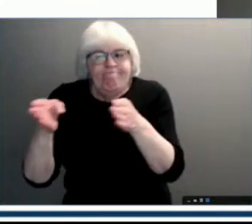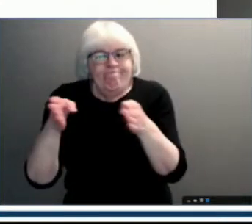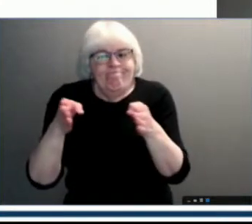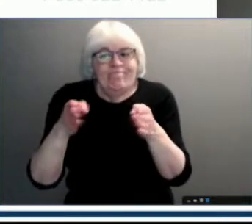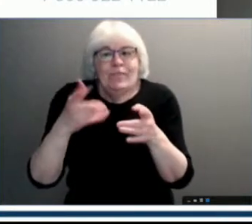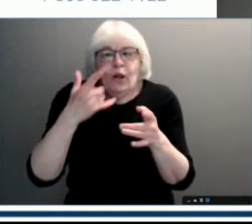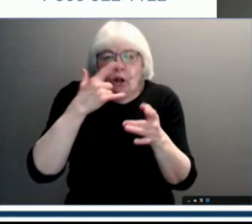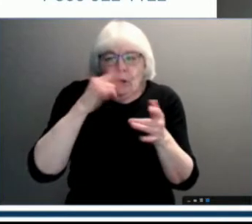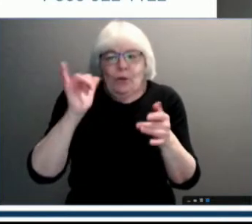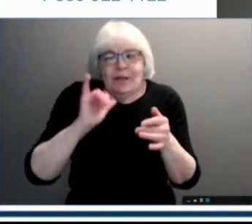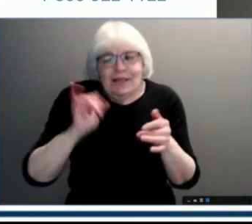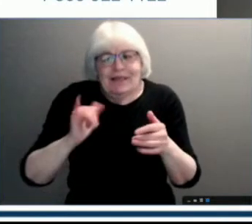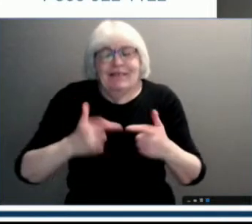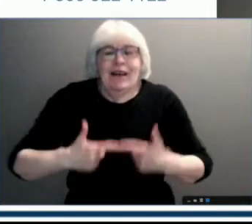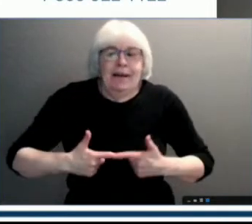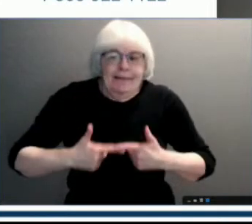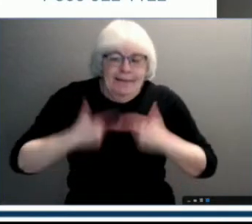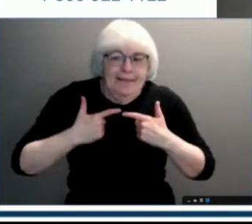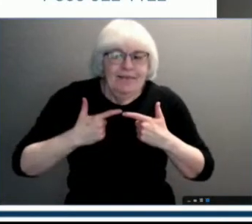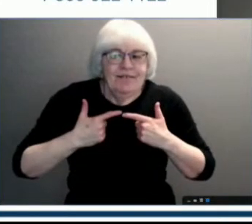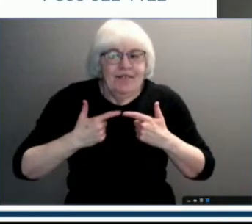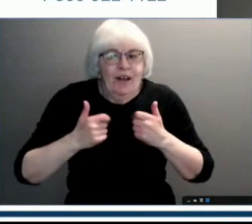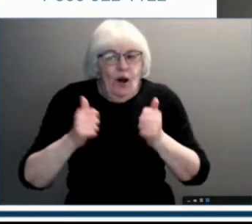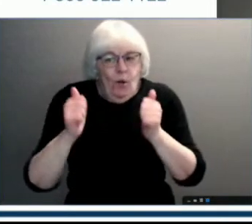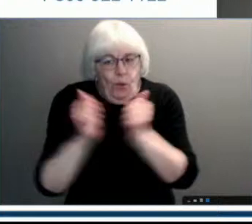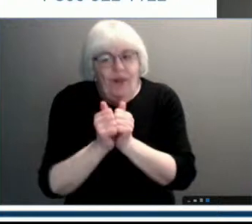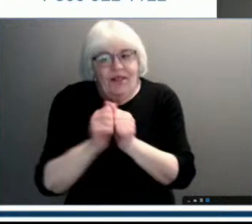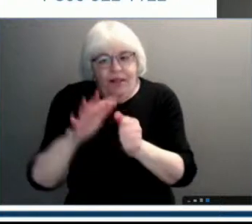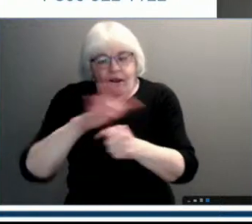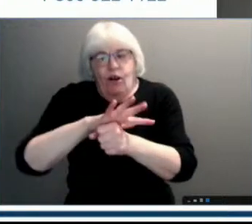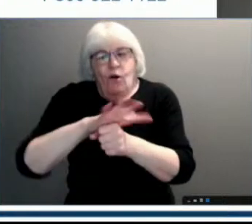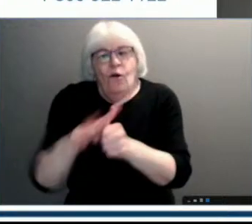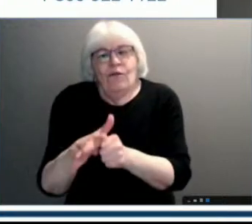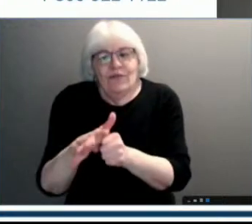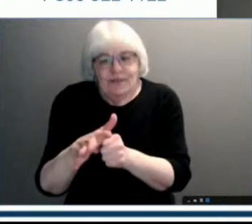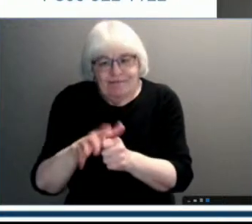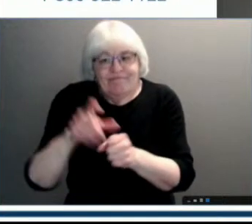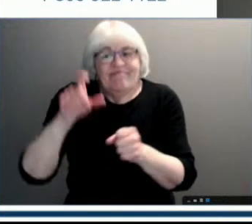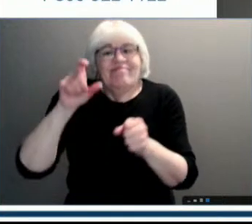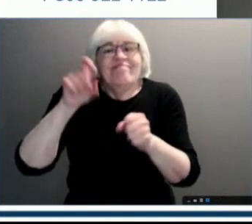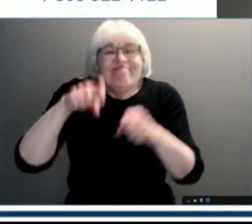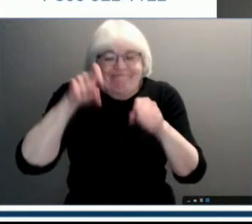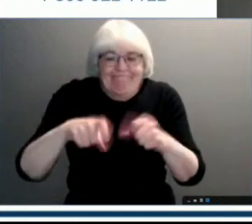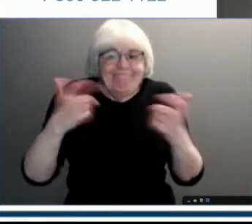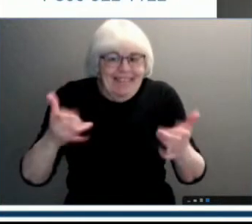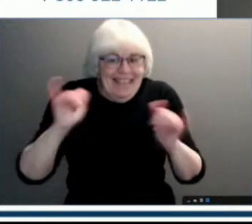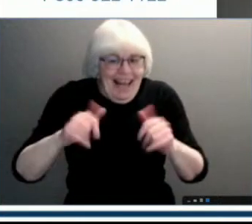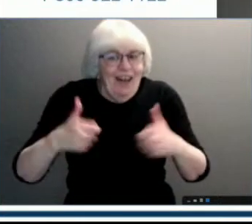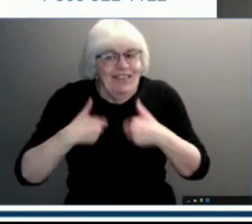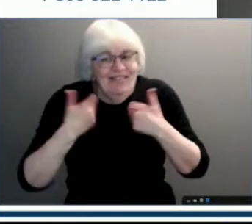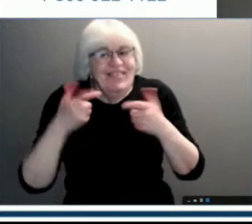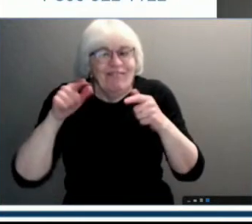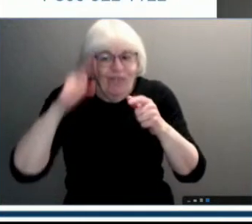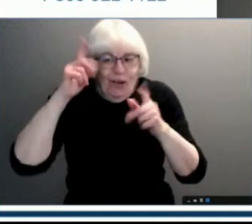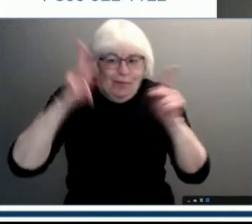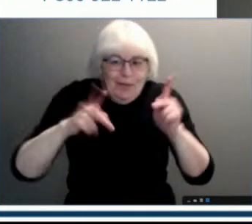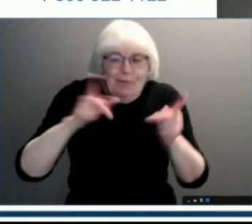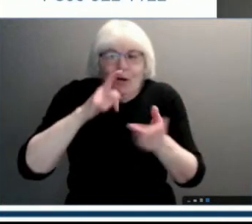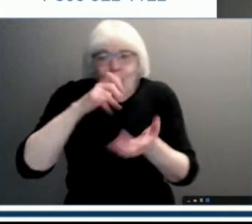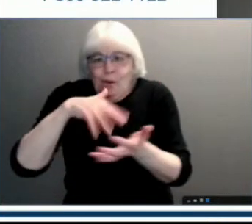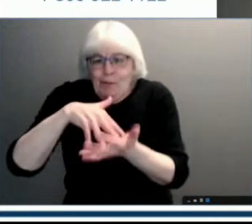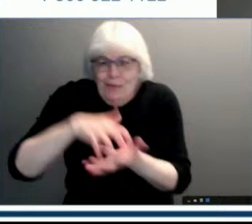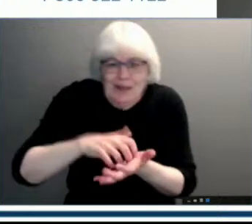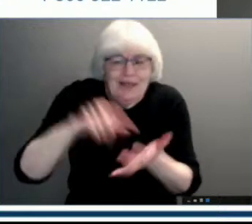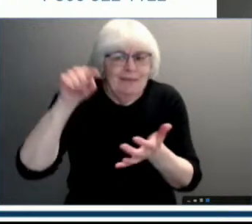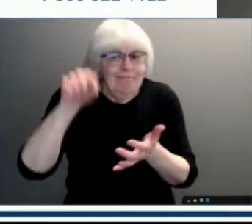and living normally with a certain level of the virus circulating in our population. But we're not there yet. We're in a difficult